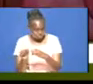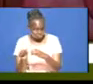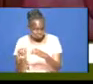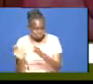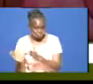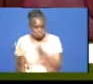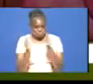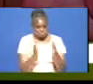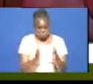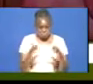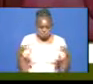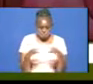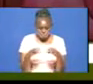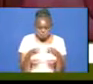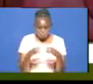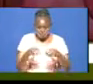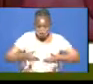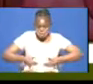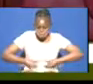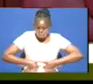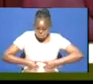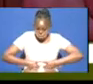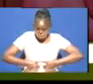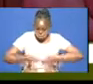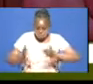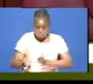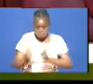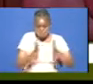groups, the youth groups, the women groups,